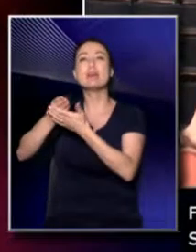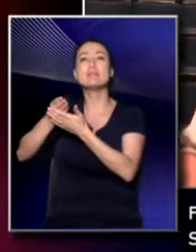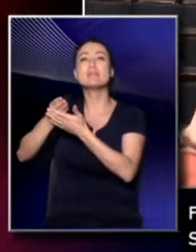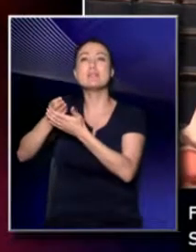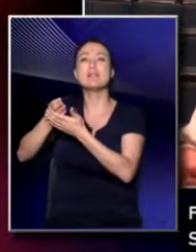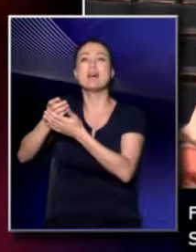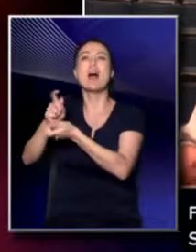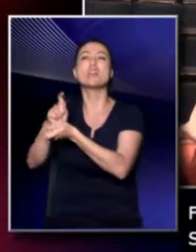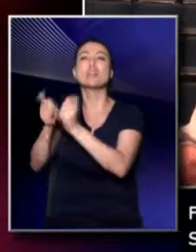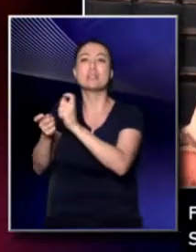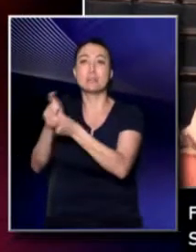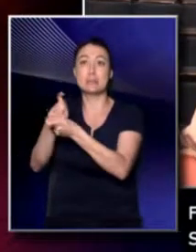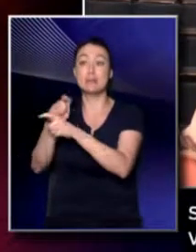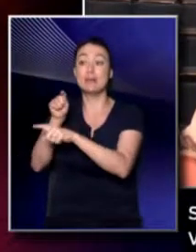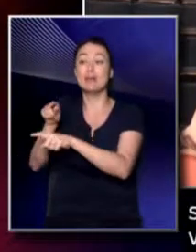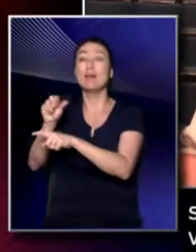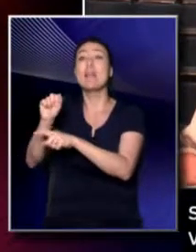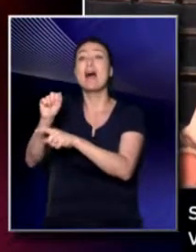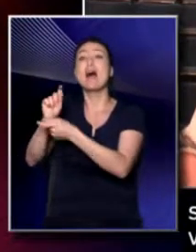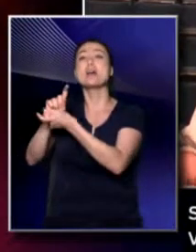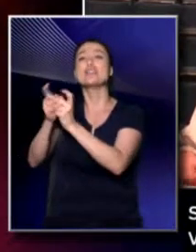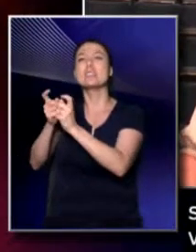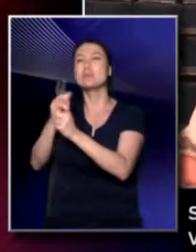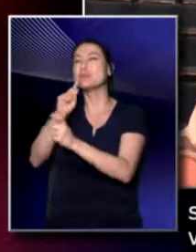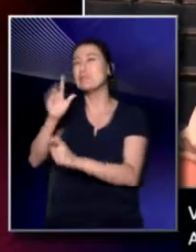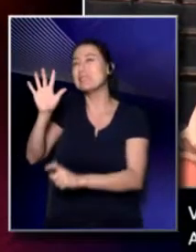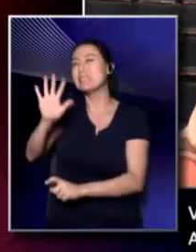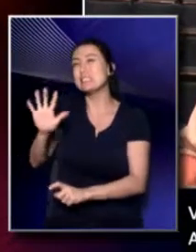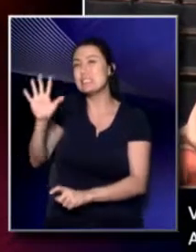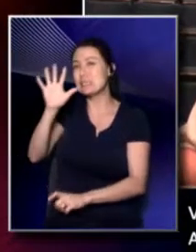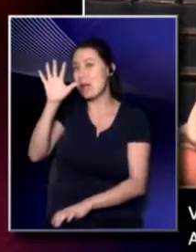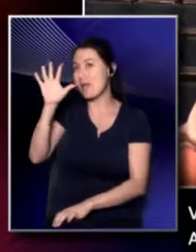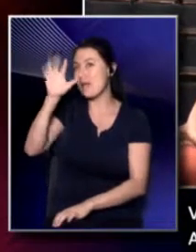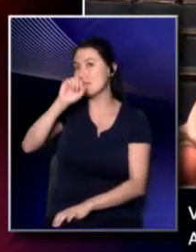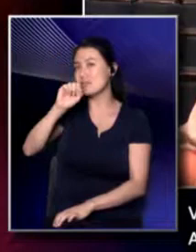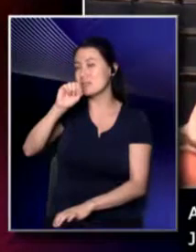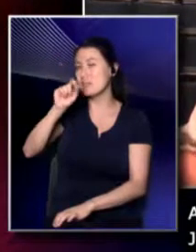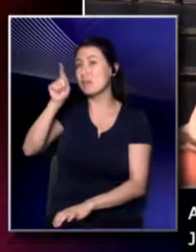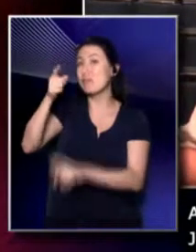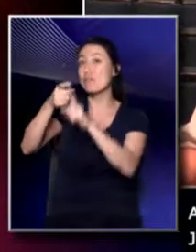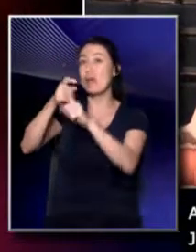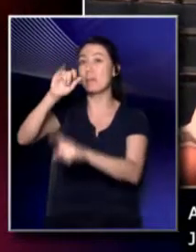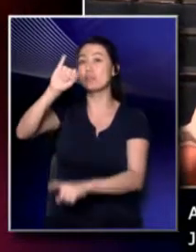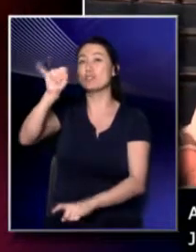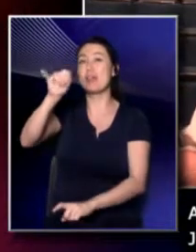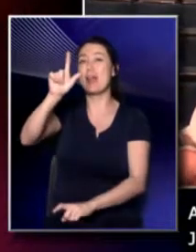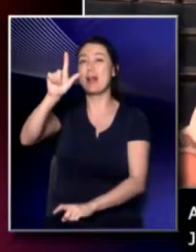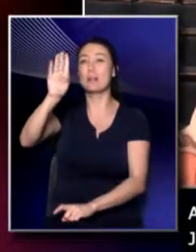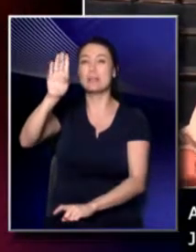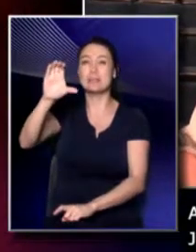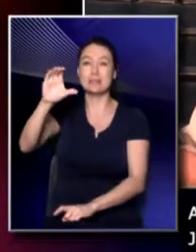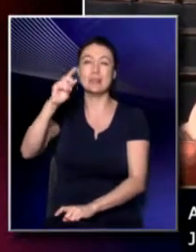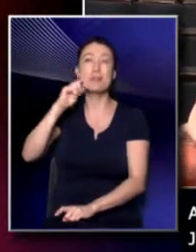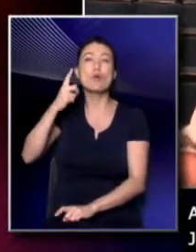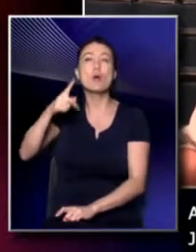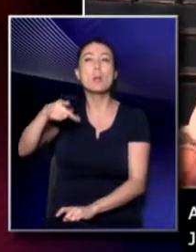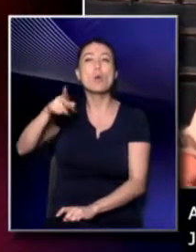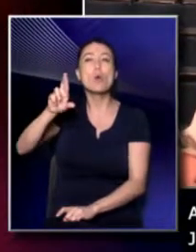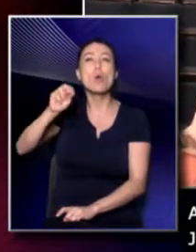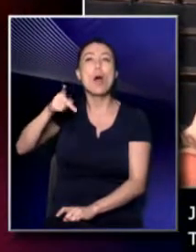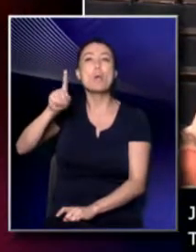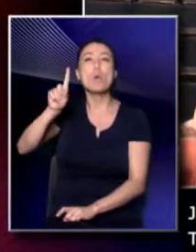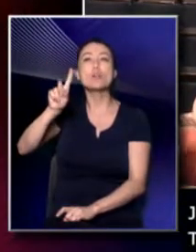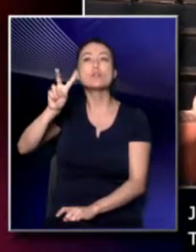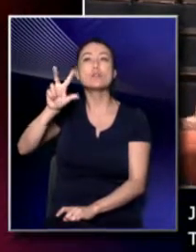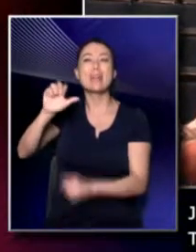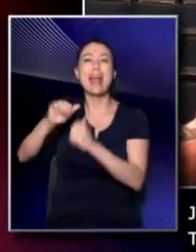fund adjustment is really just an estimate by JLBC of the impact, for example, Prop 123 will have on us each